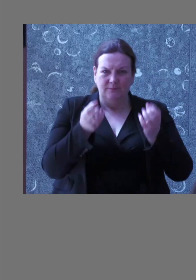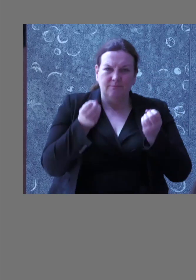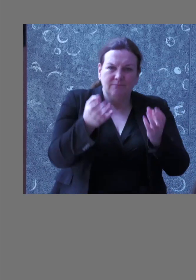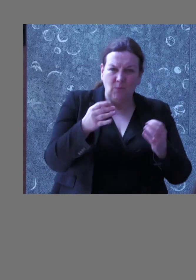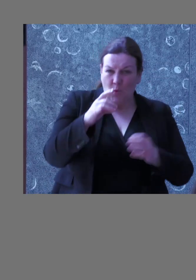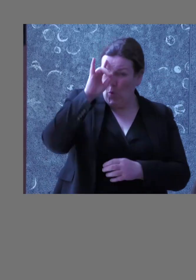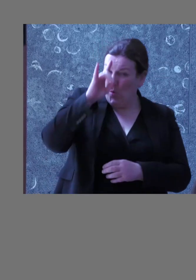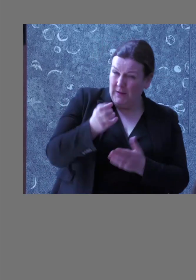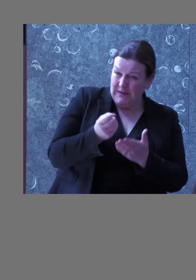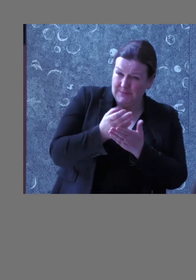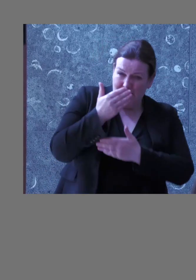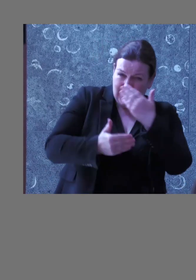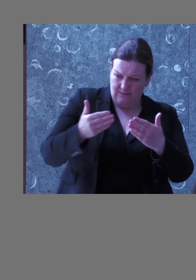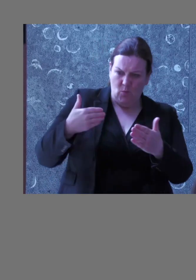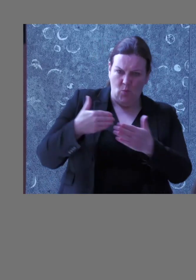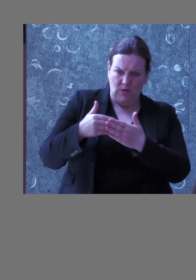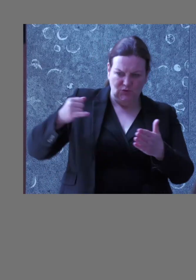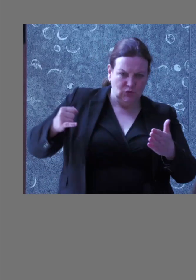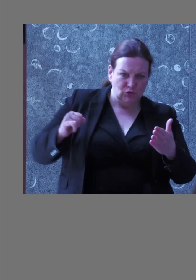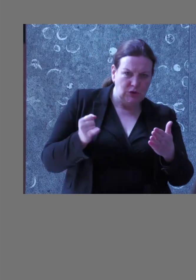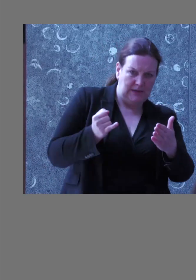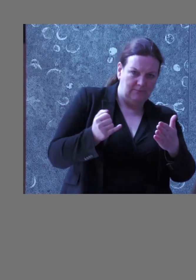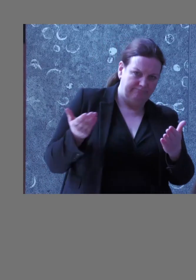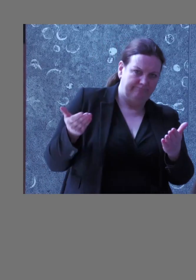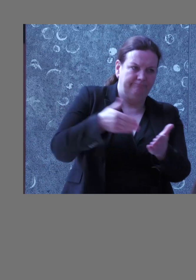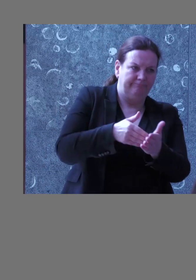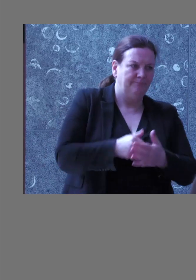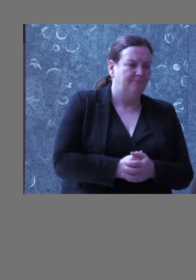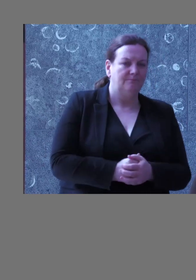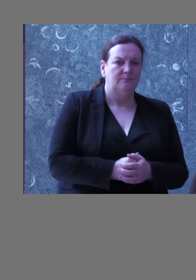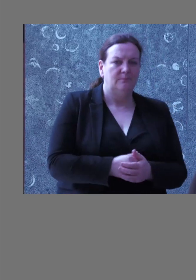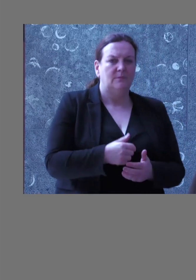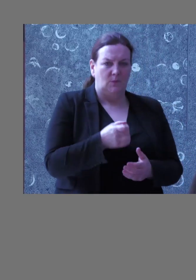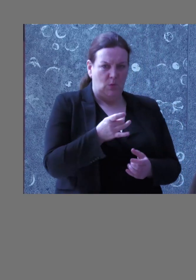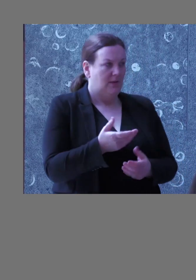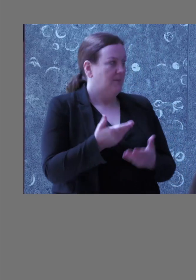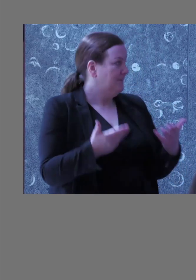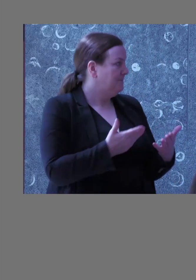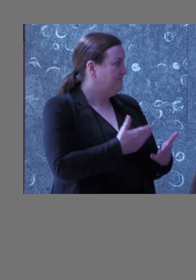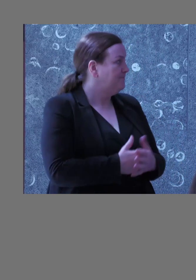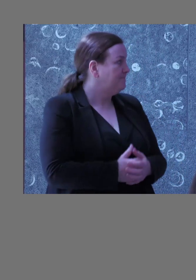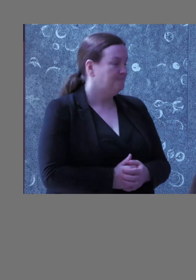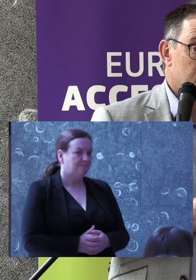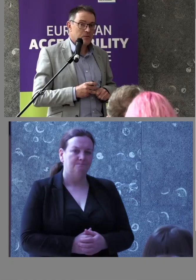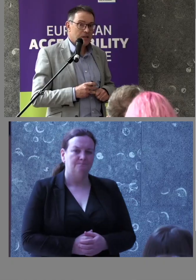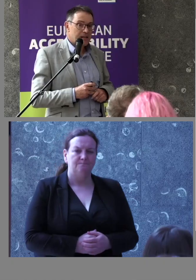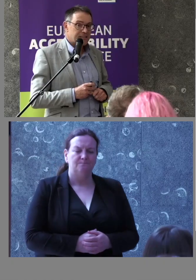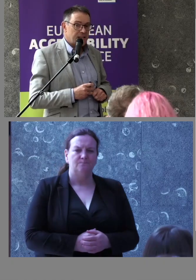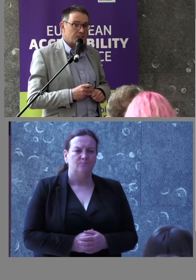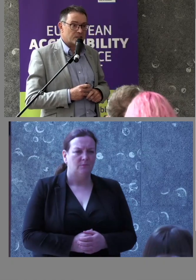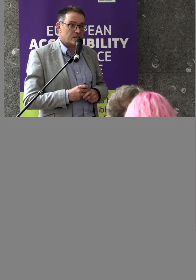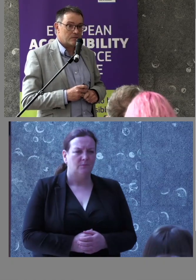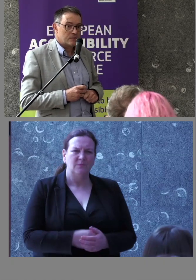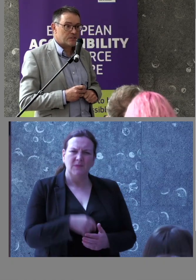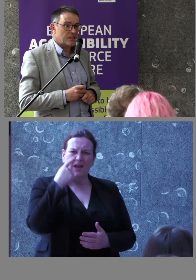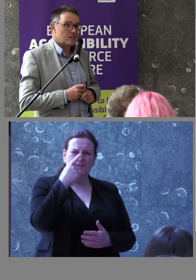achieve that, and we'll explain a little bit about the journey we're on. So how do we do?